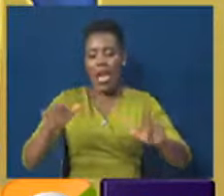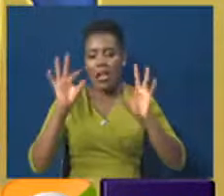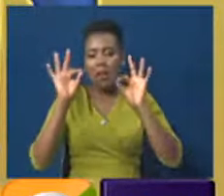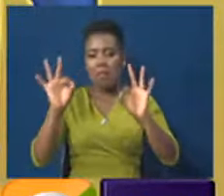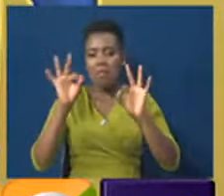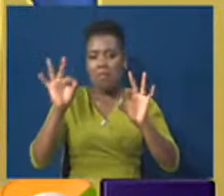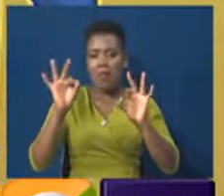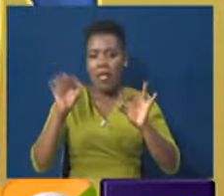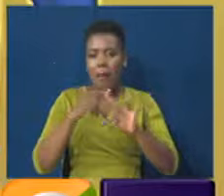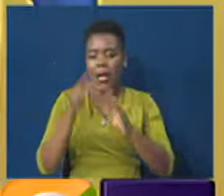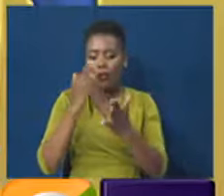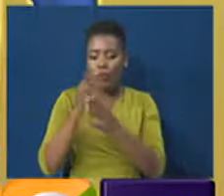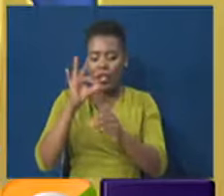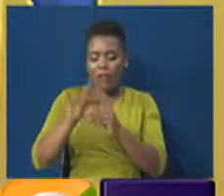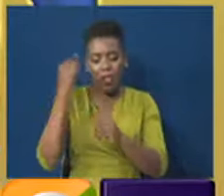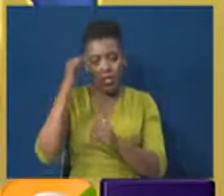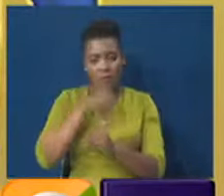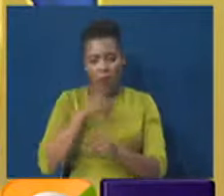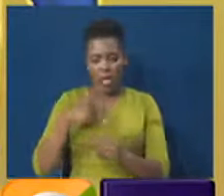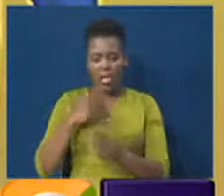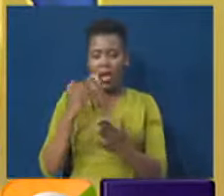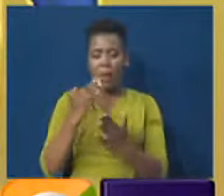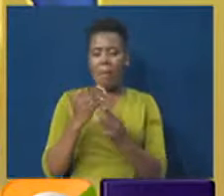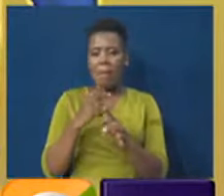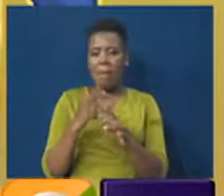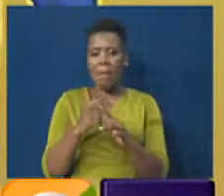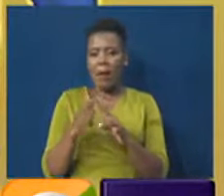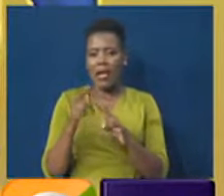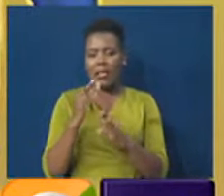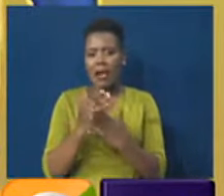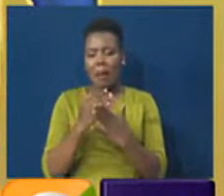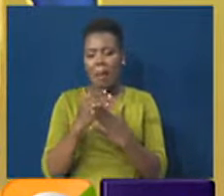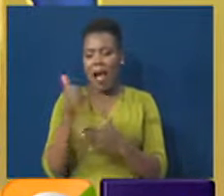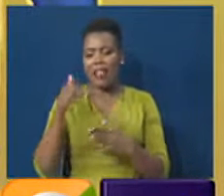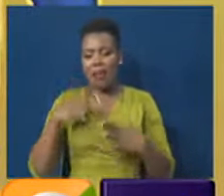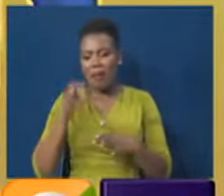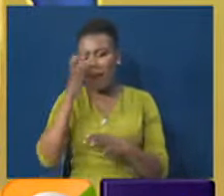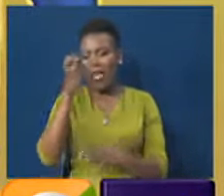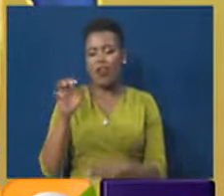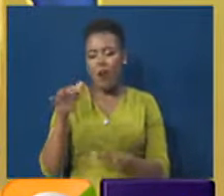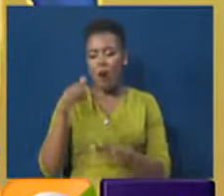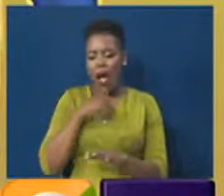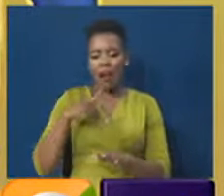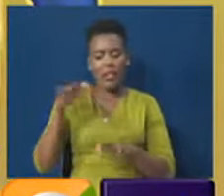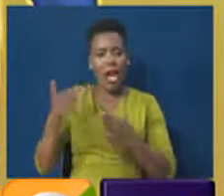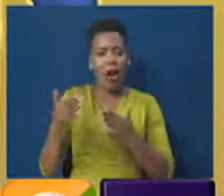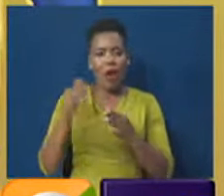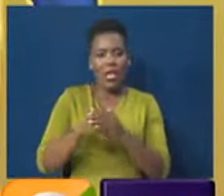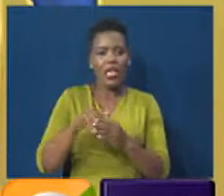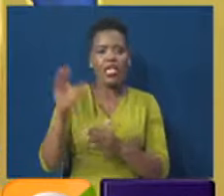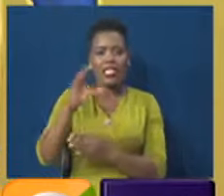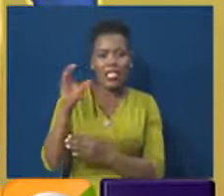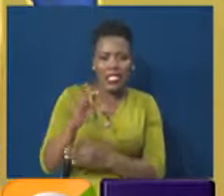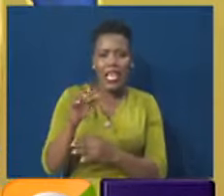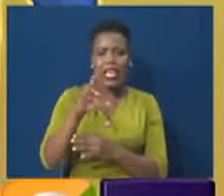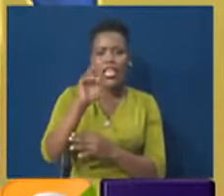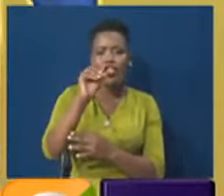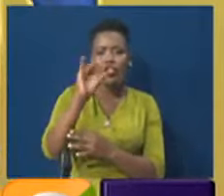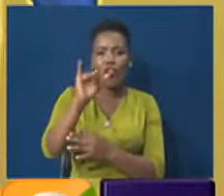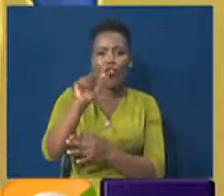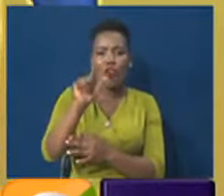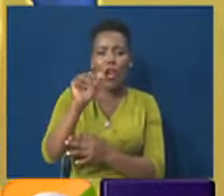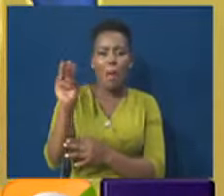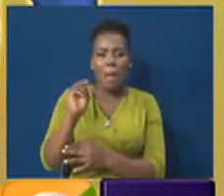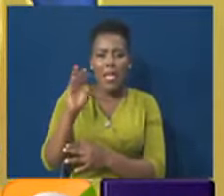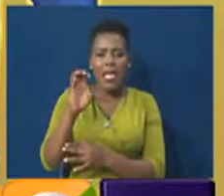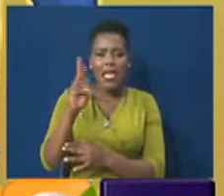for us. But you know, because of snake oil salesmen in royal media and in all these other places, you know, you continue getting,